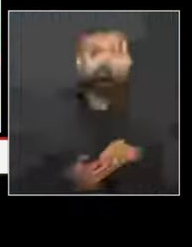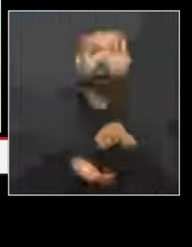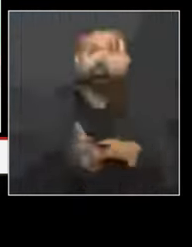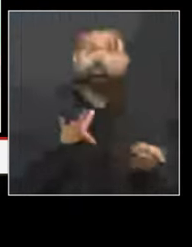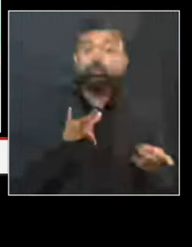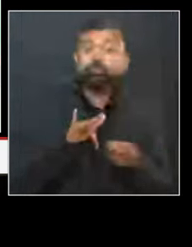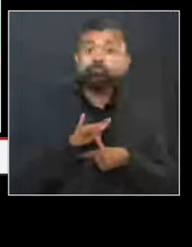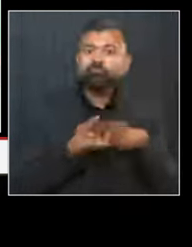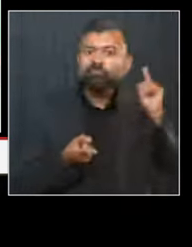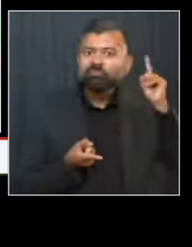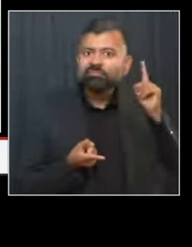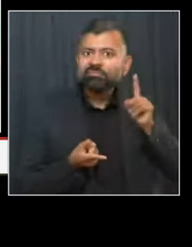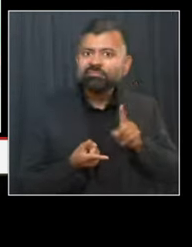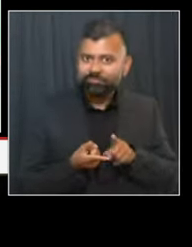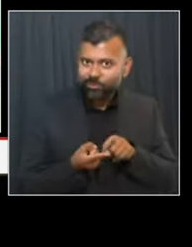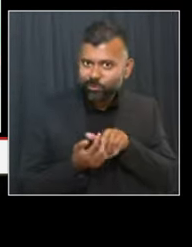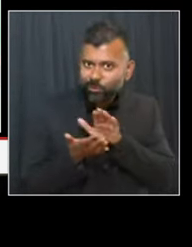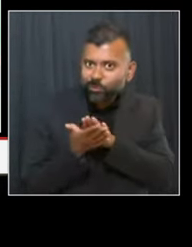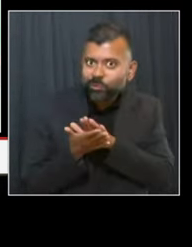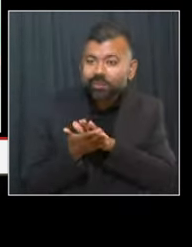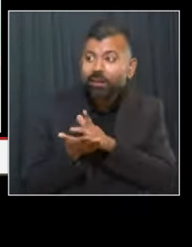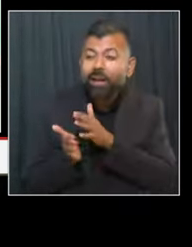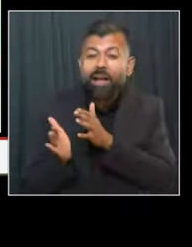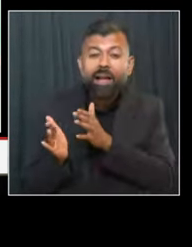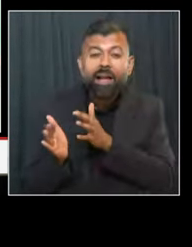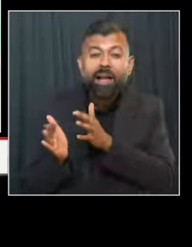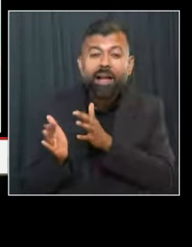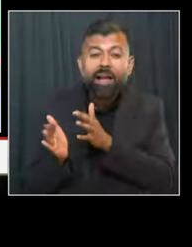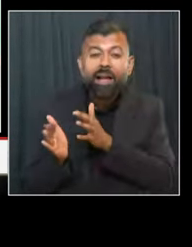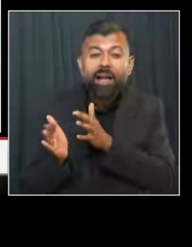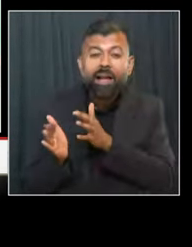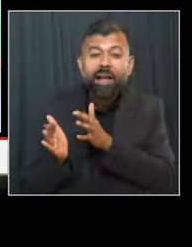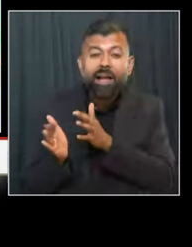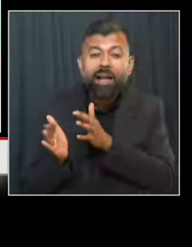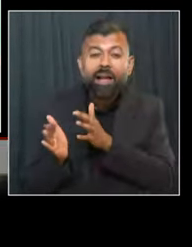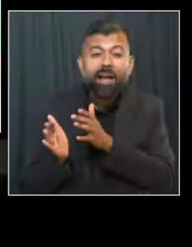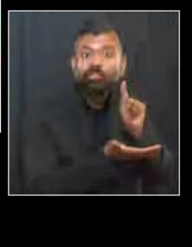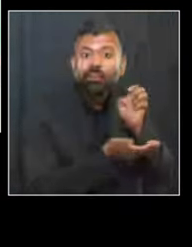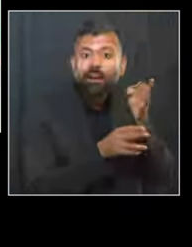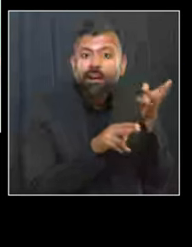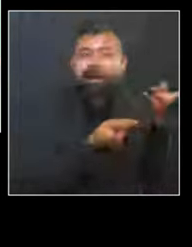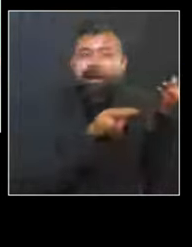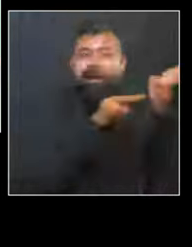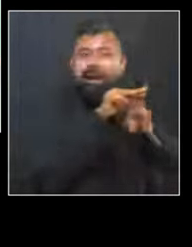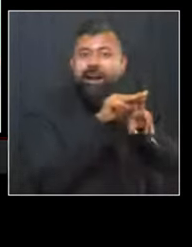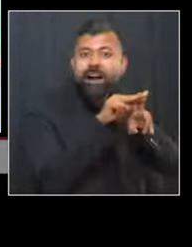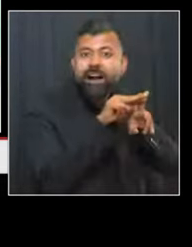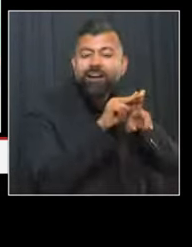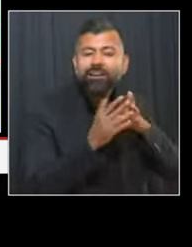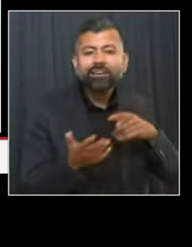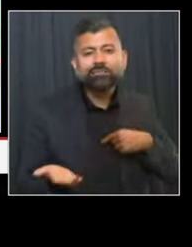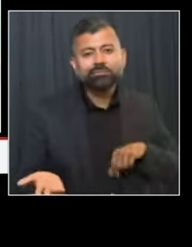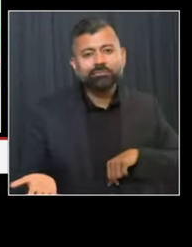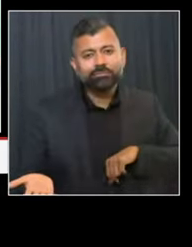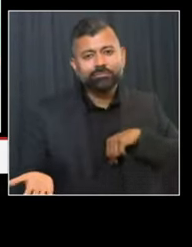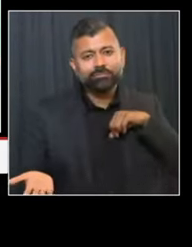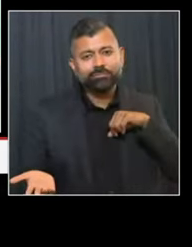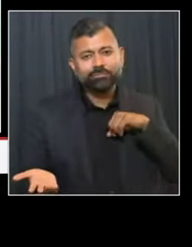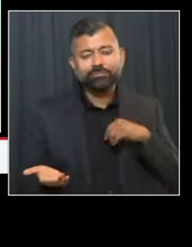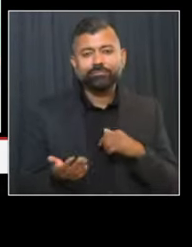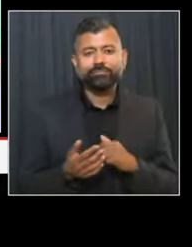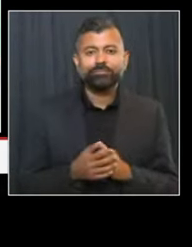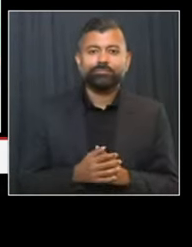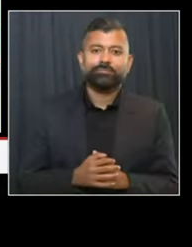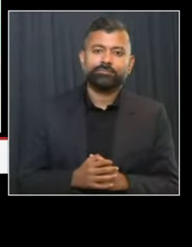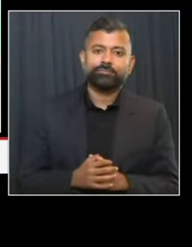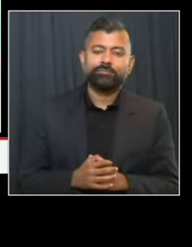rates go up every single year. We have a lot that we can be proud of. Investing in this